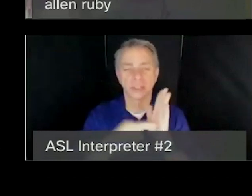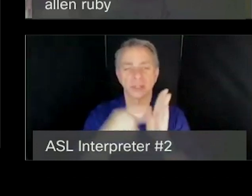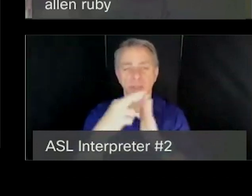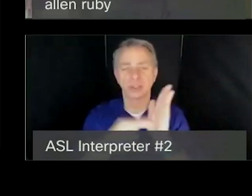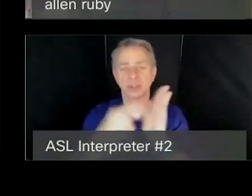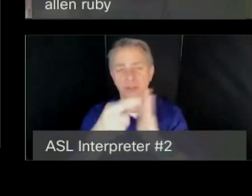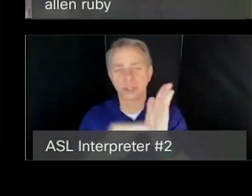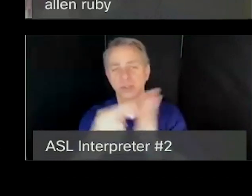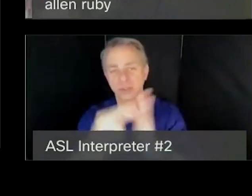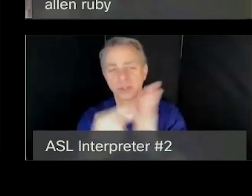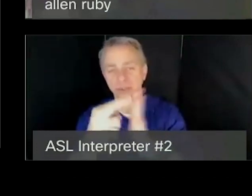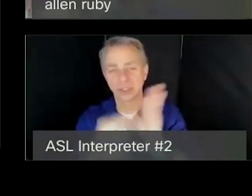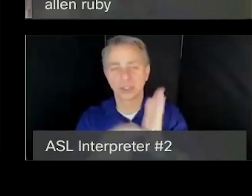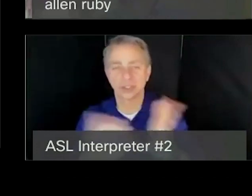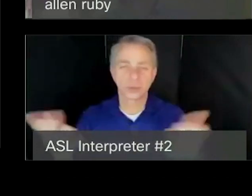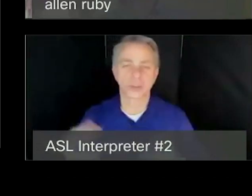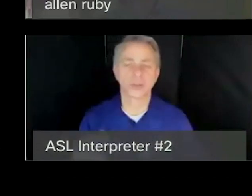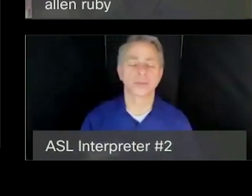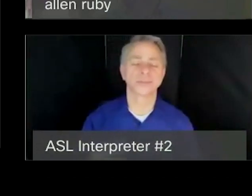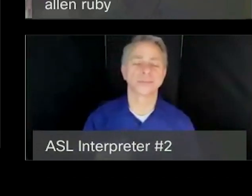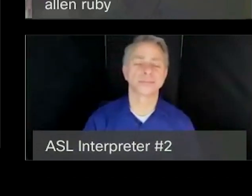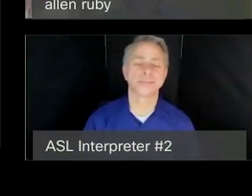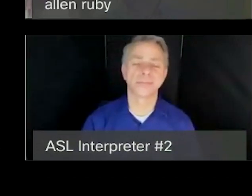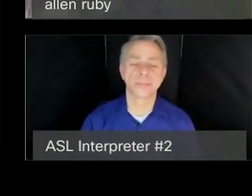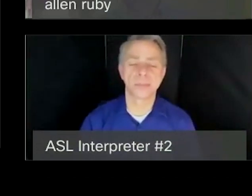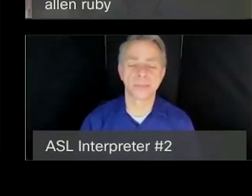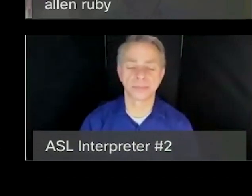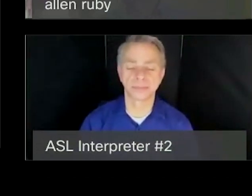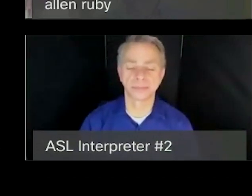writing your application earlier on.